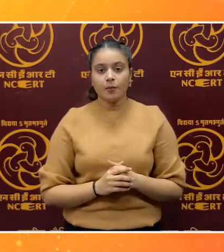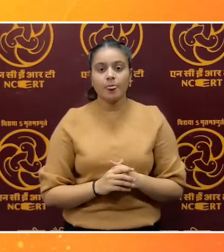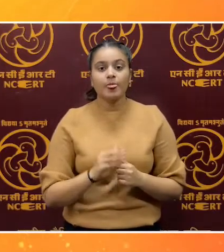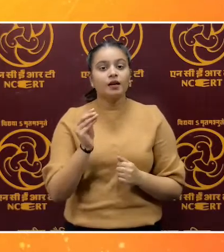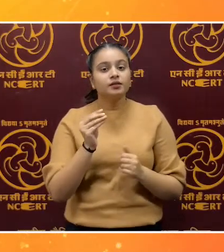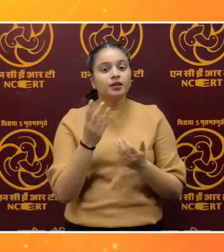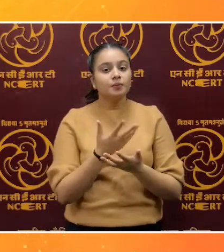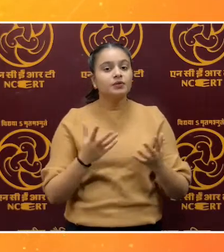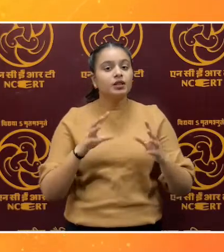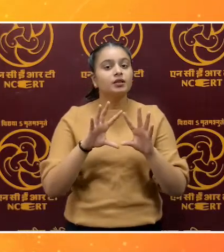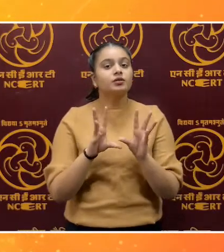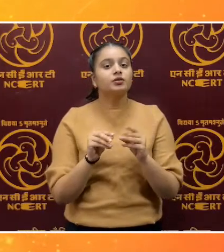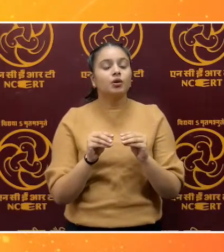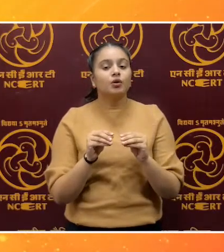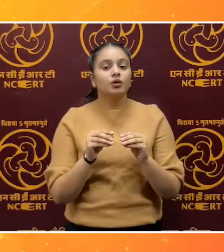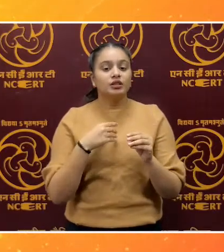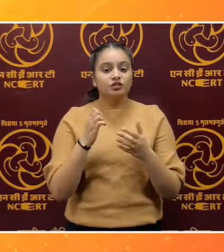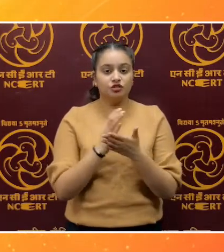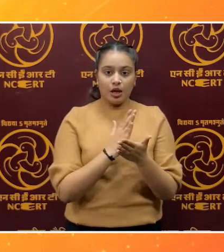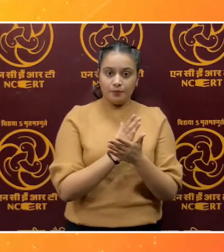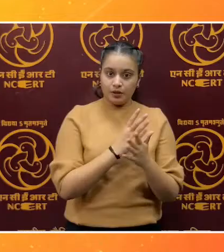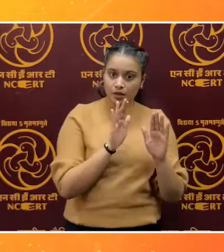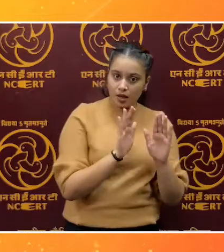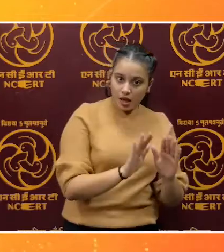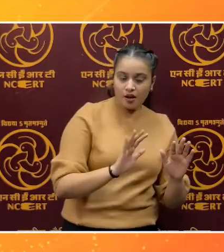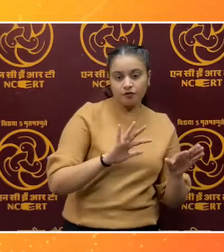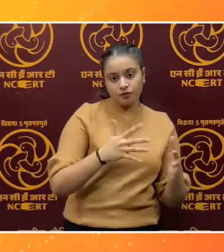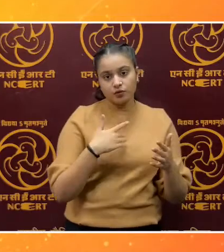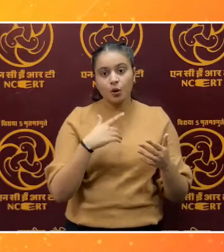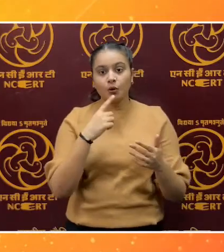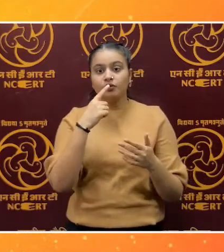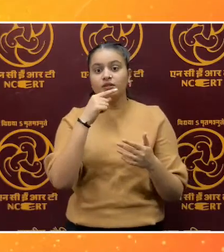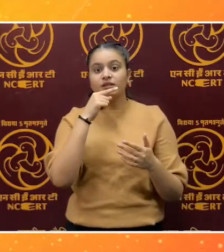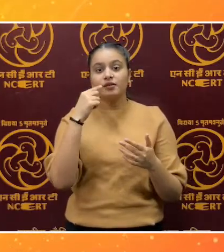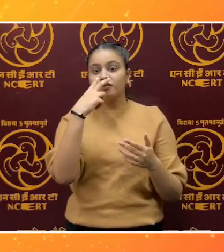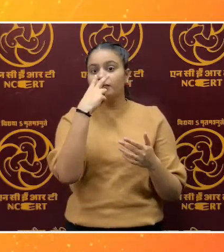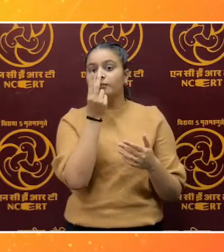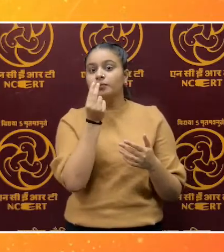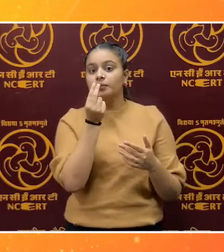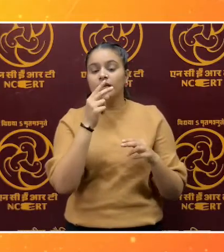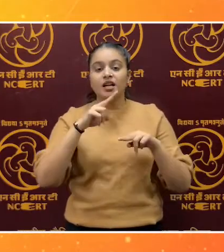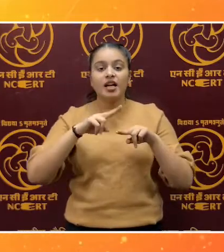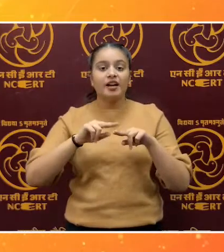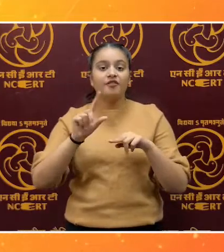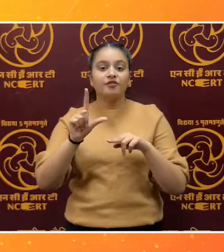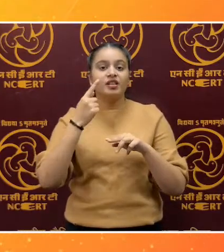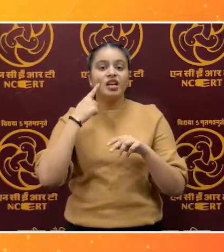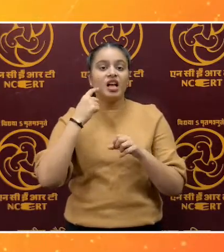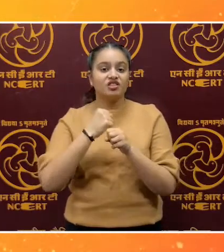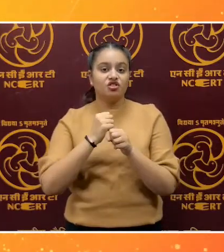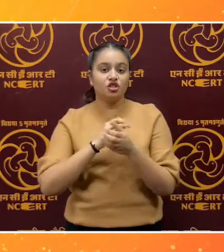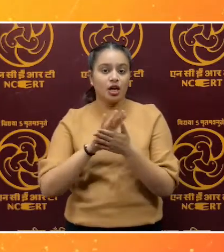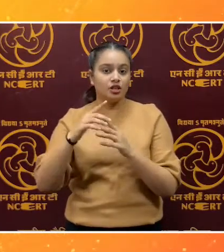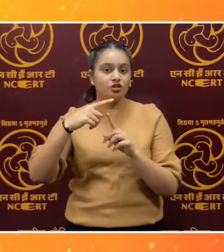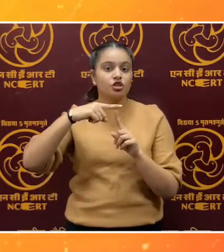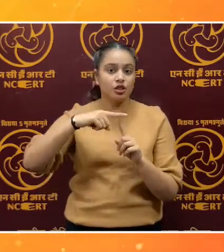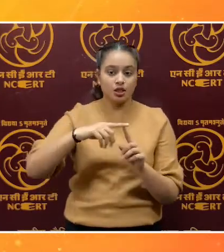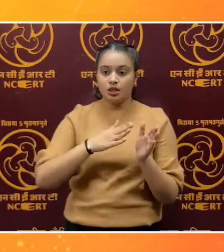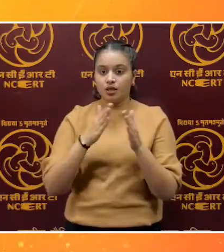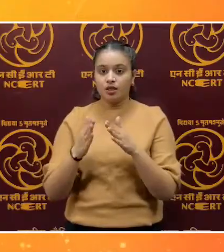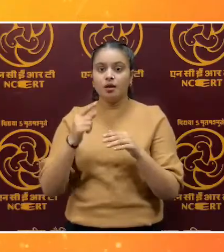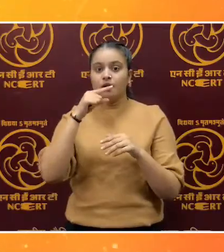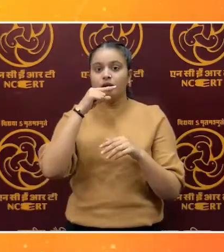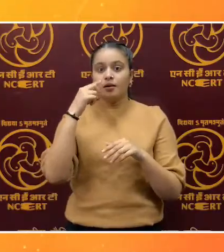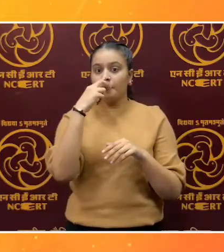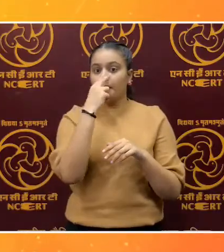something which we came across in the chapter, that was flight of parrots. Okay. So flight of parrots, you understand that